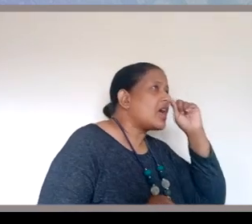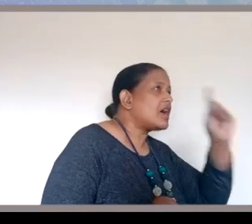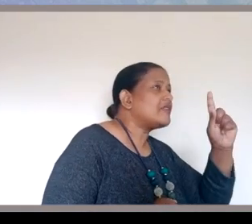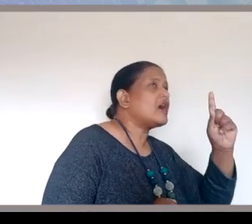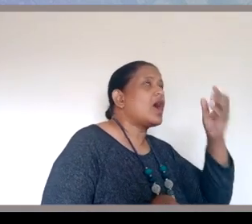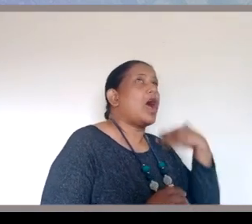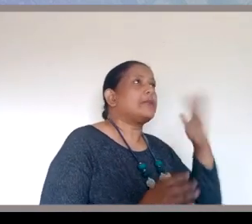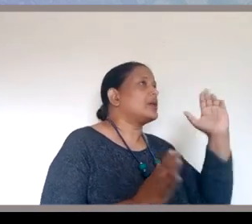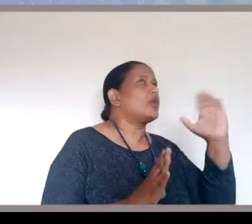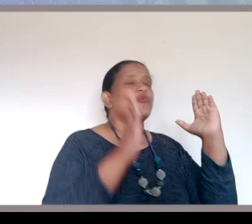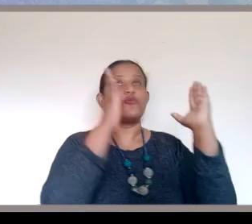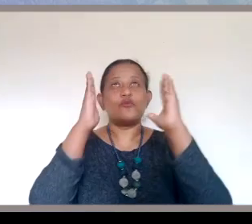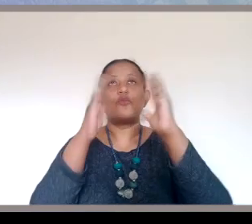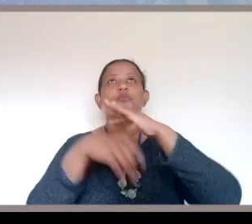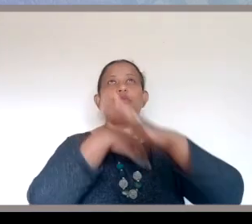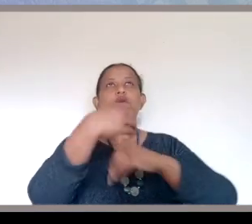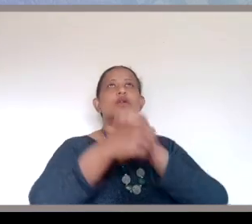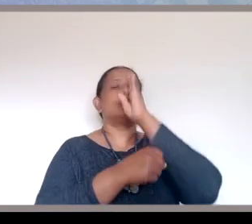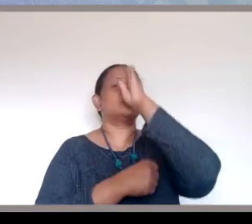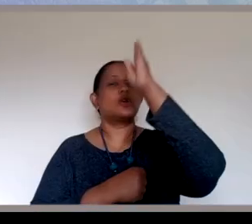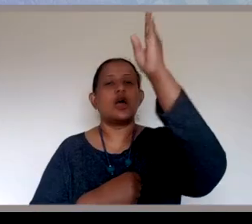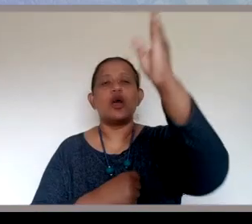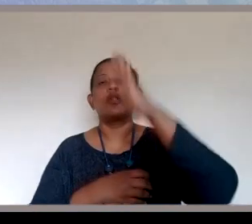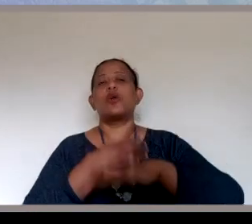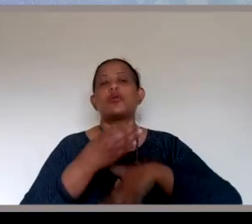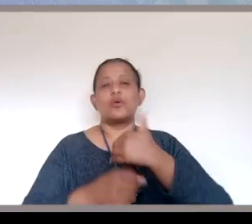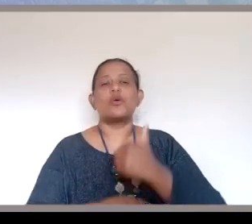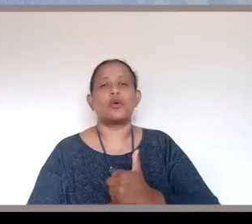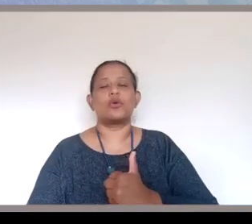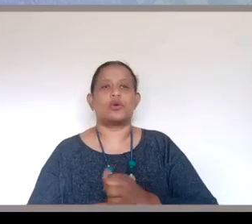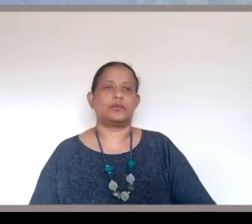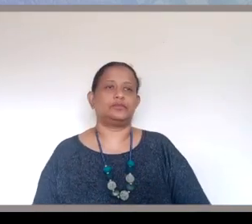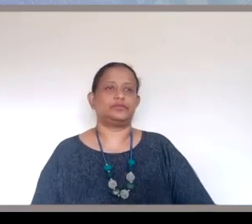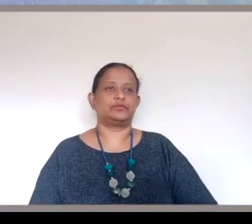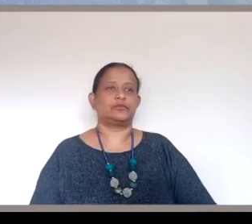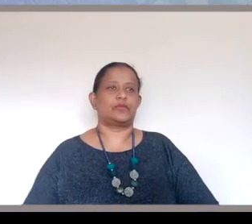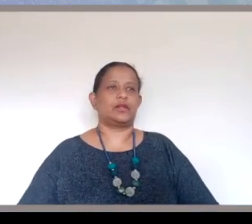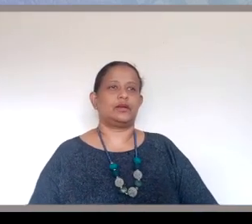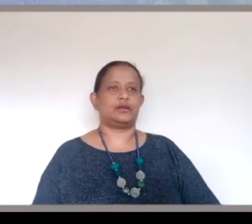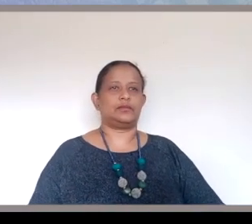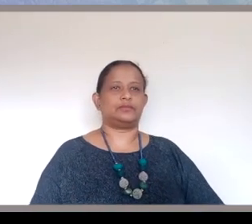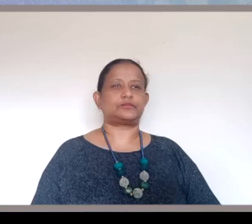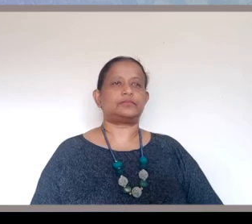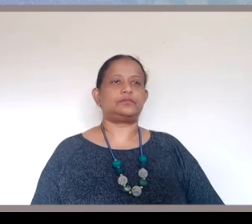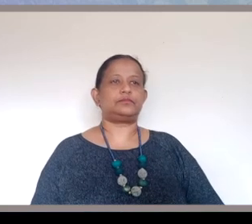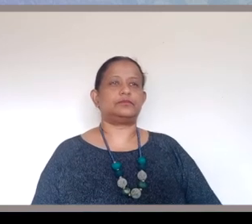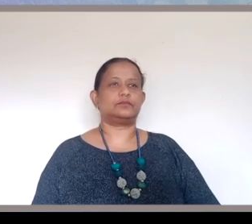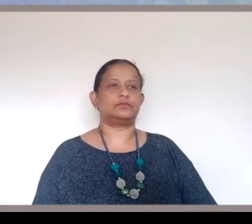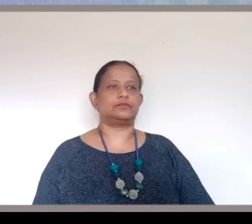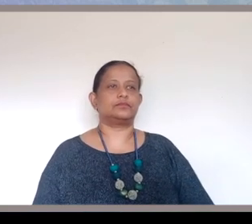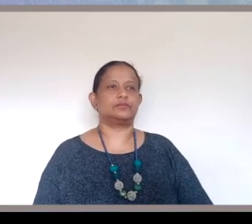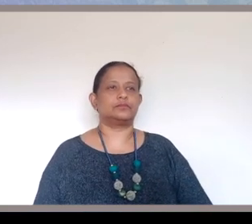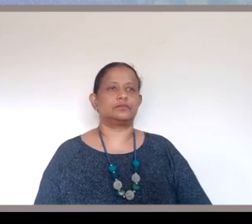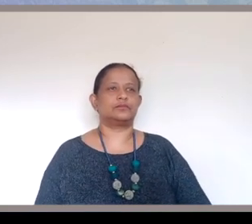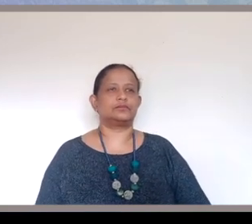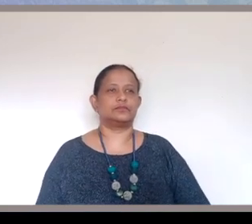when you get a thought from God, it's called inspiration. When you get a thought from the devil, it's called